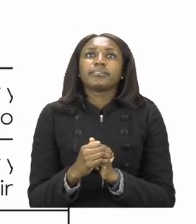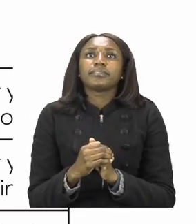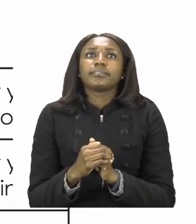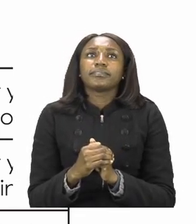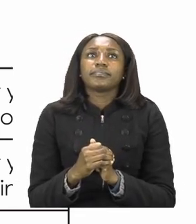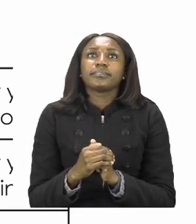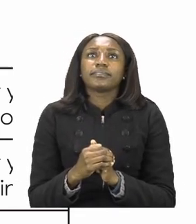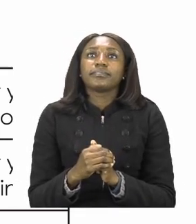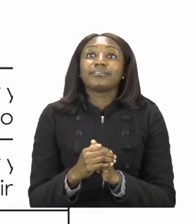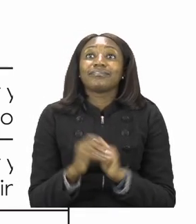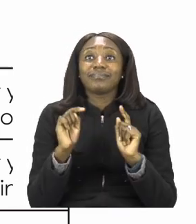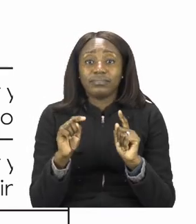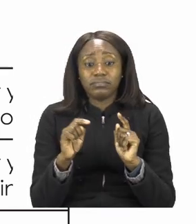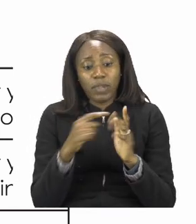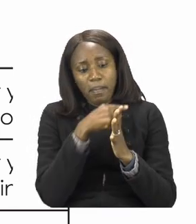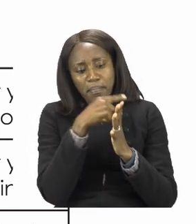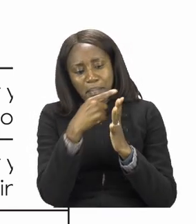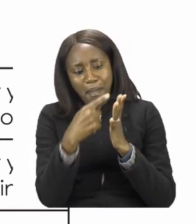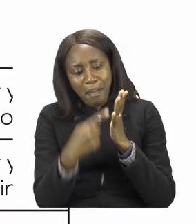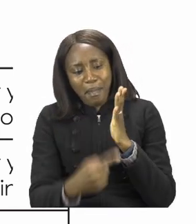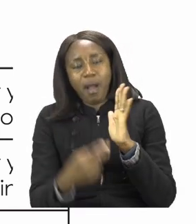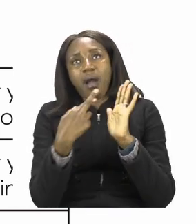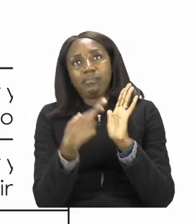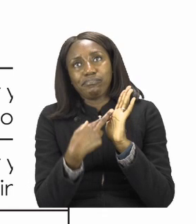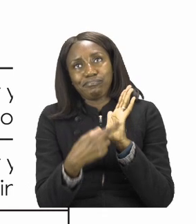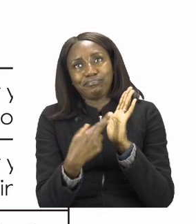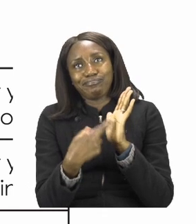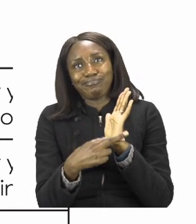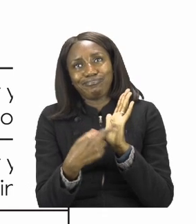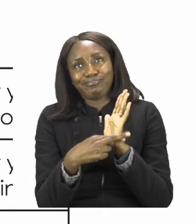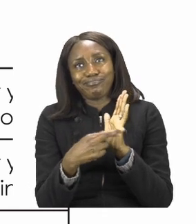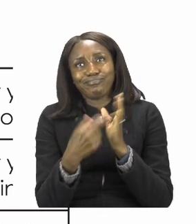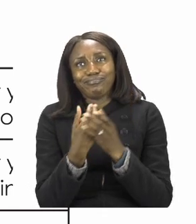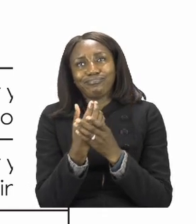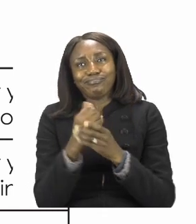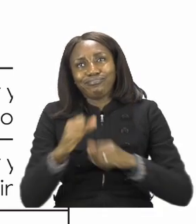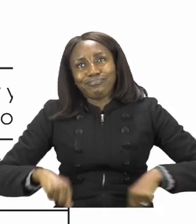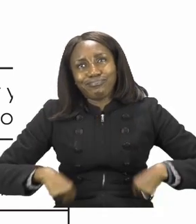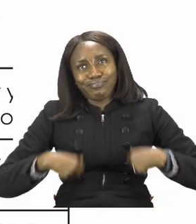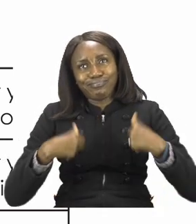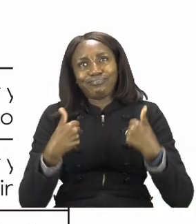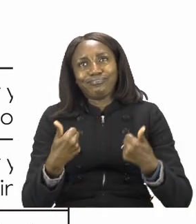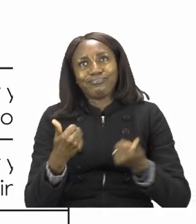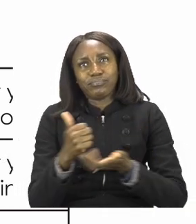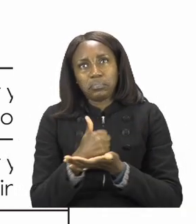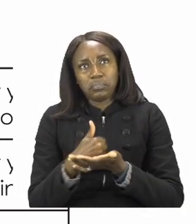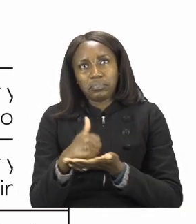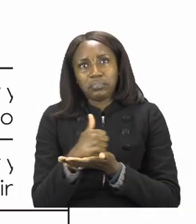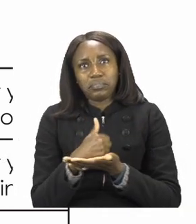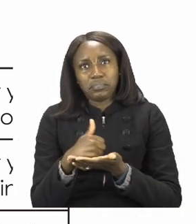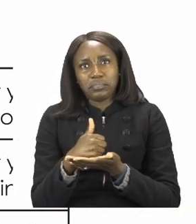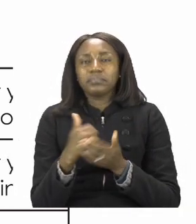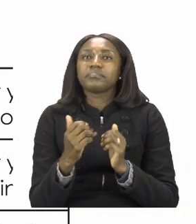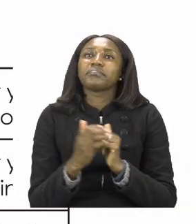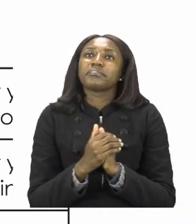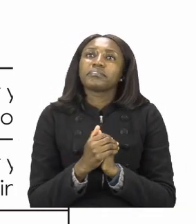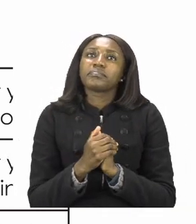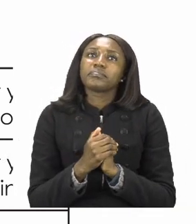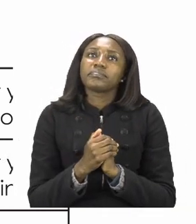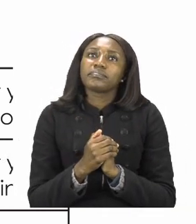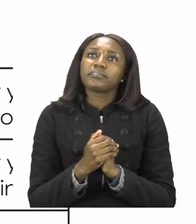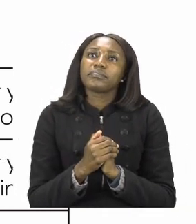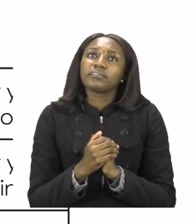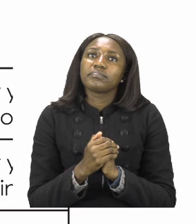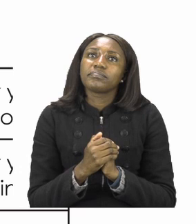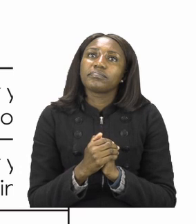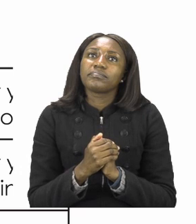So these are our hygiene rules. And I'm telling you, these are really good rules. That way we can always